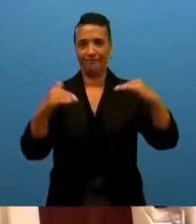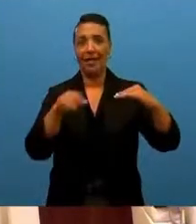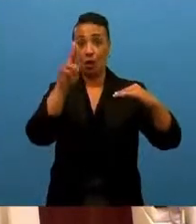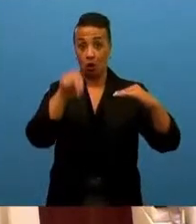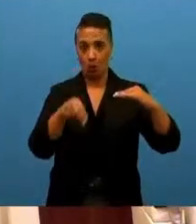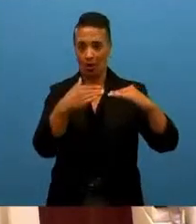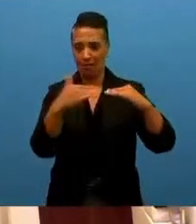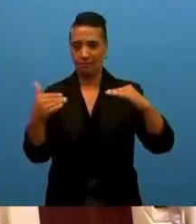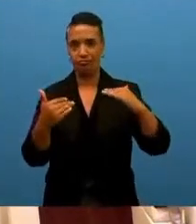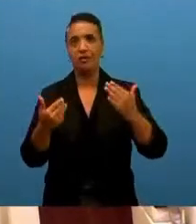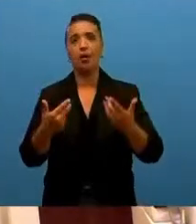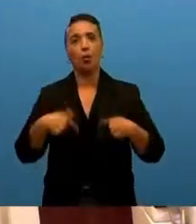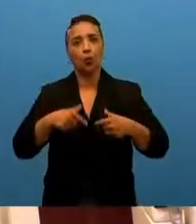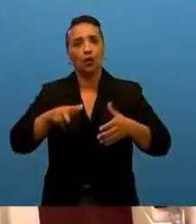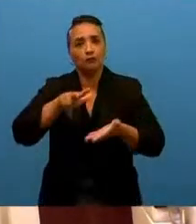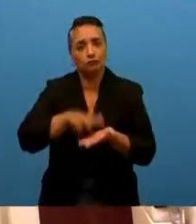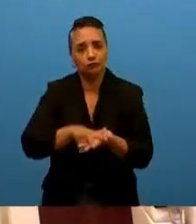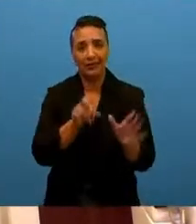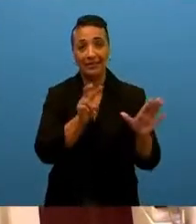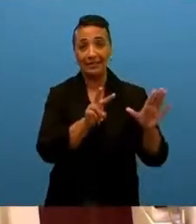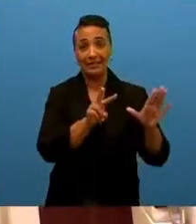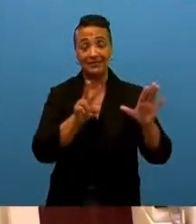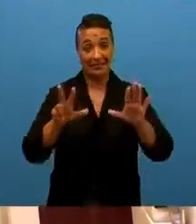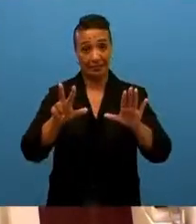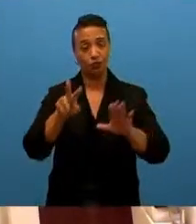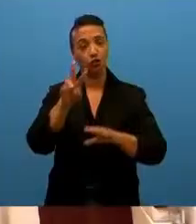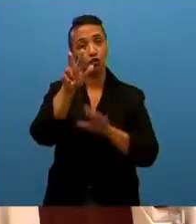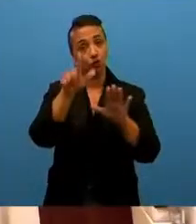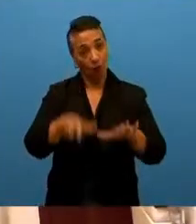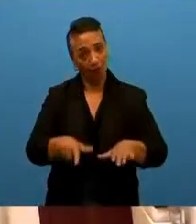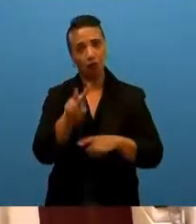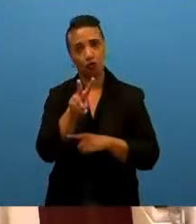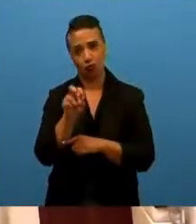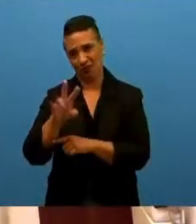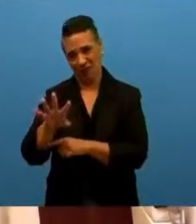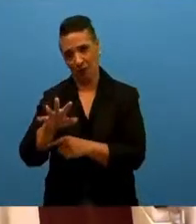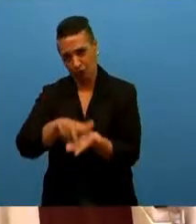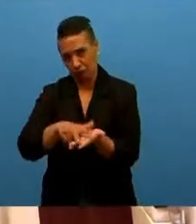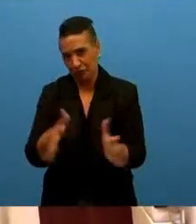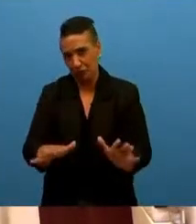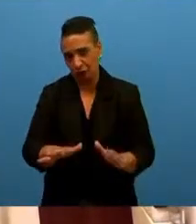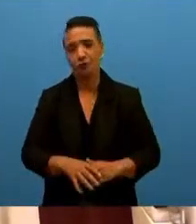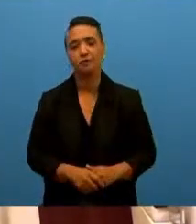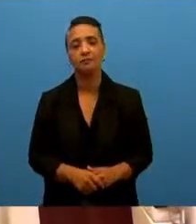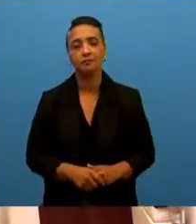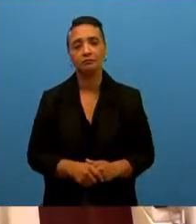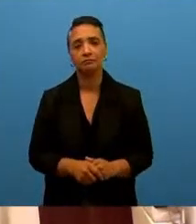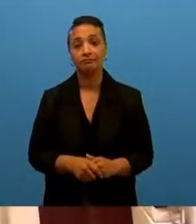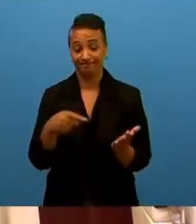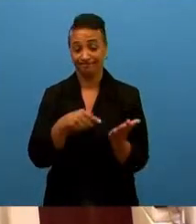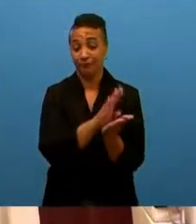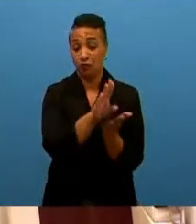17 July 2024. This zero draft